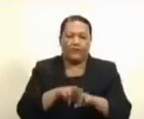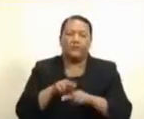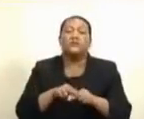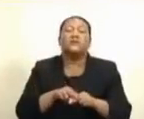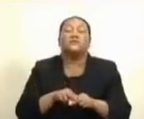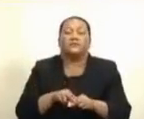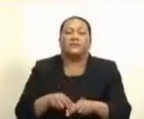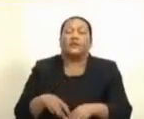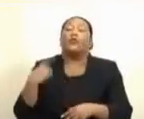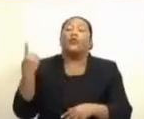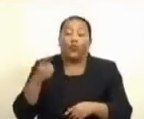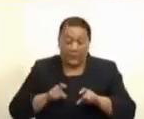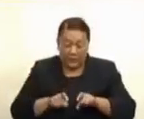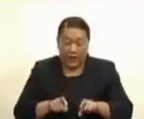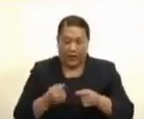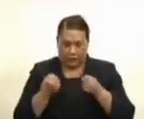and slog on with us